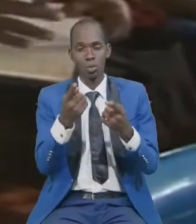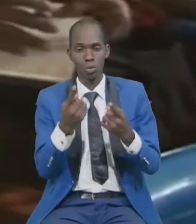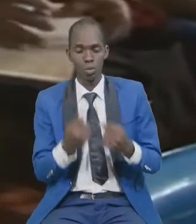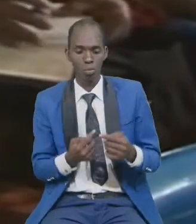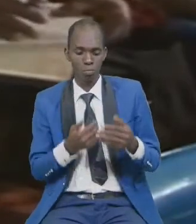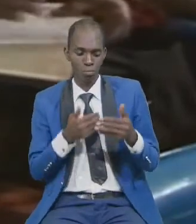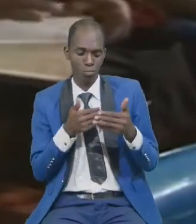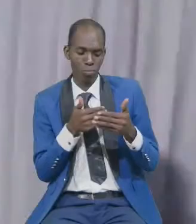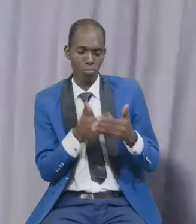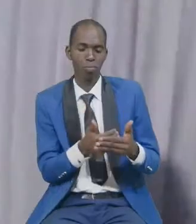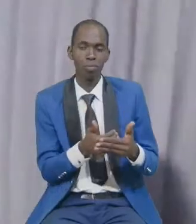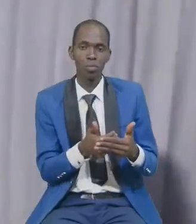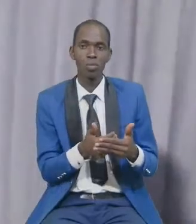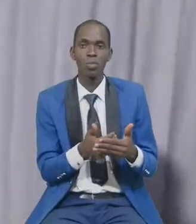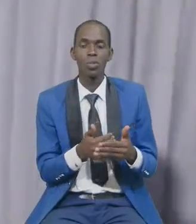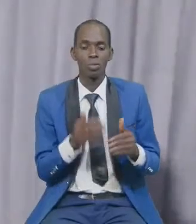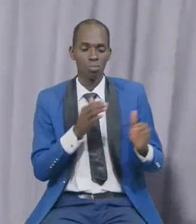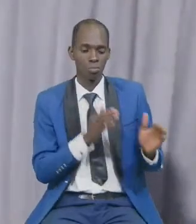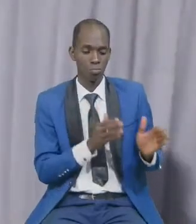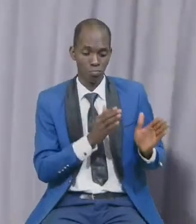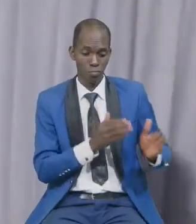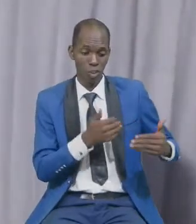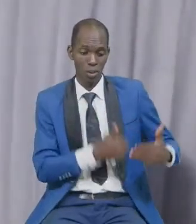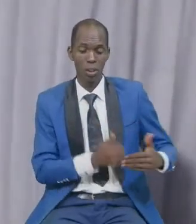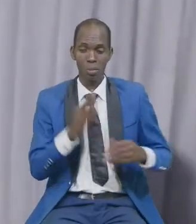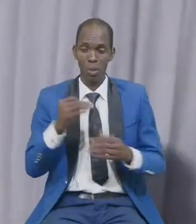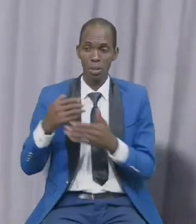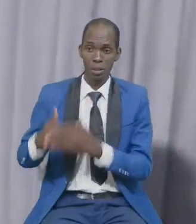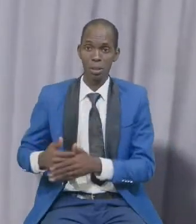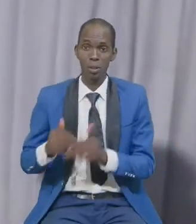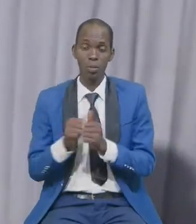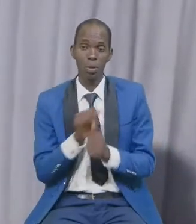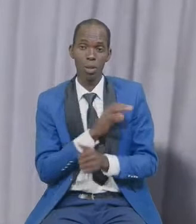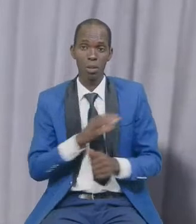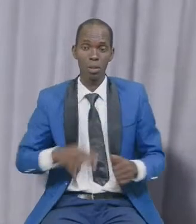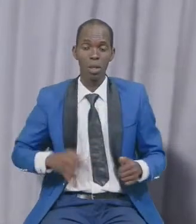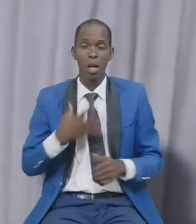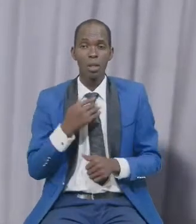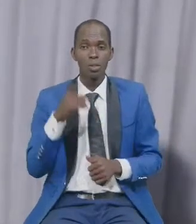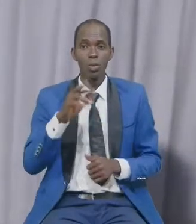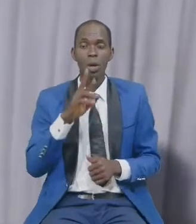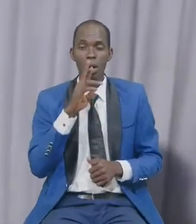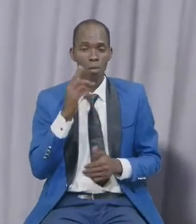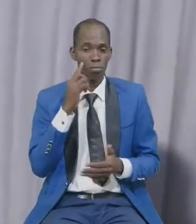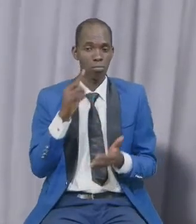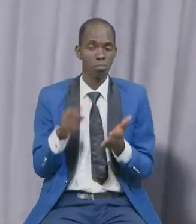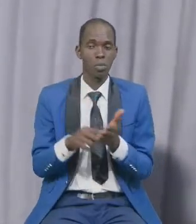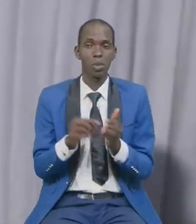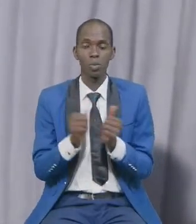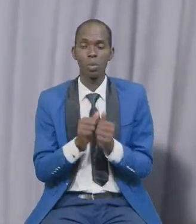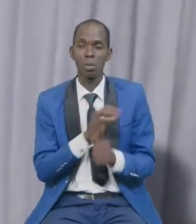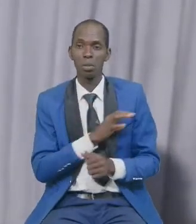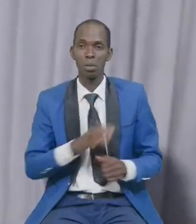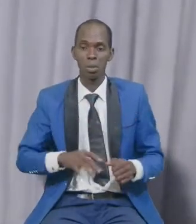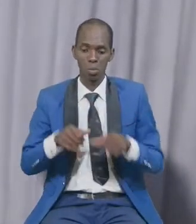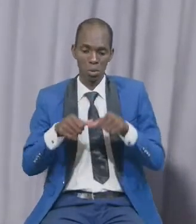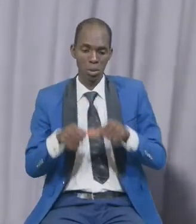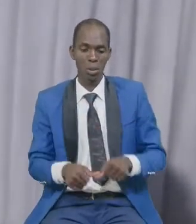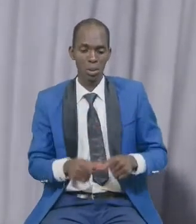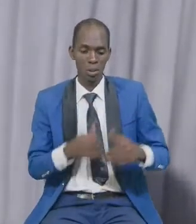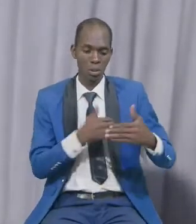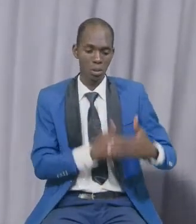side with Christ, and you identify with Christ, and you stay side by side with